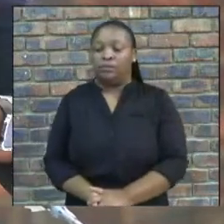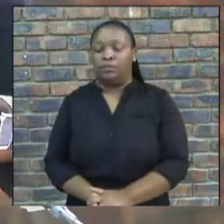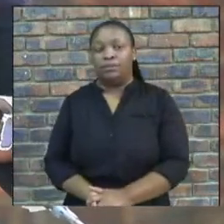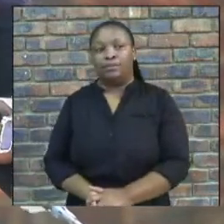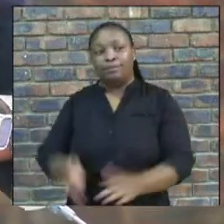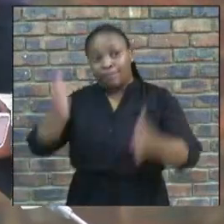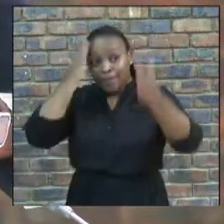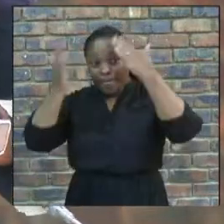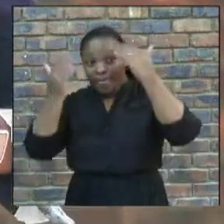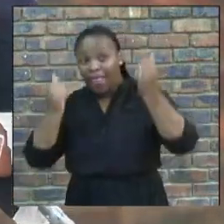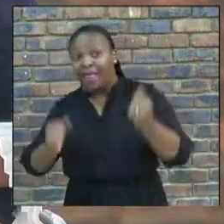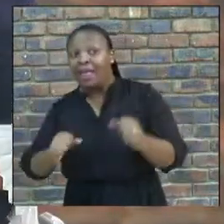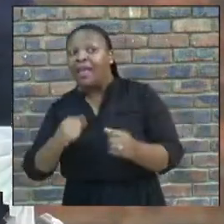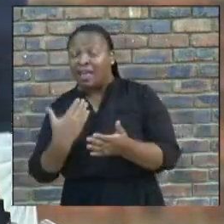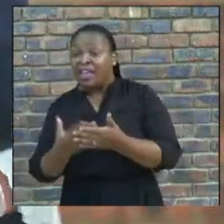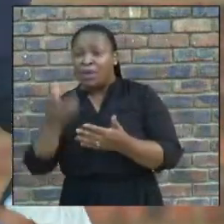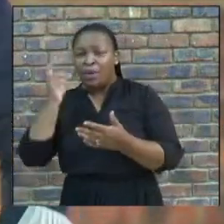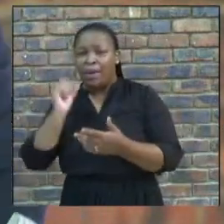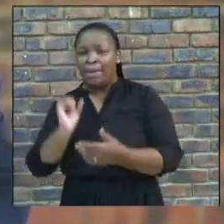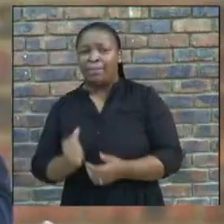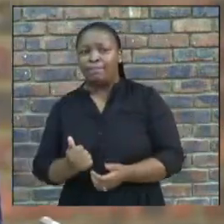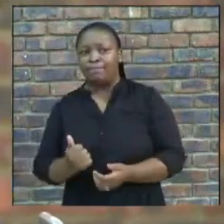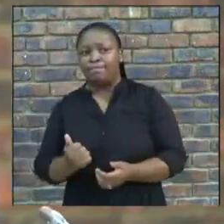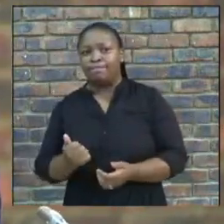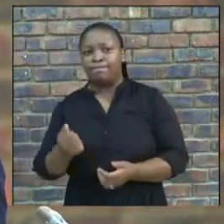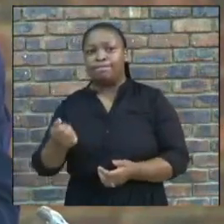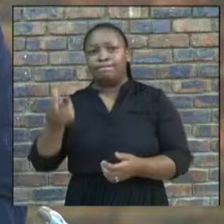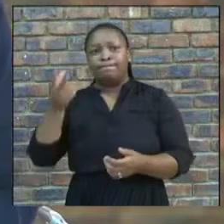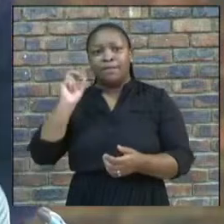Hello, am I audible?